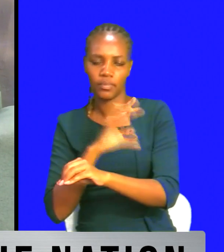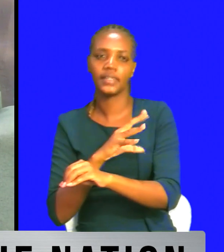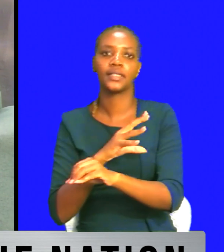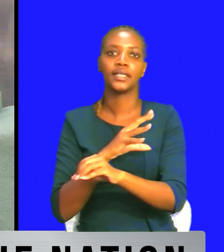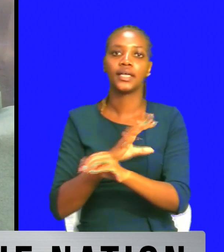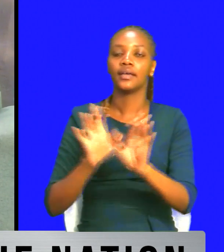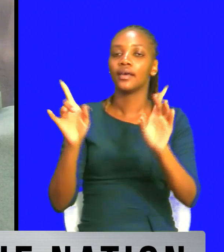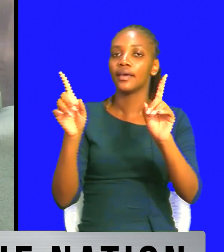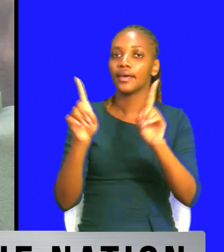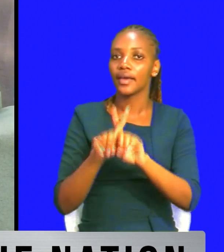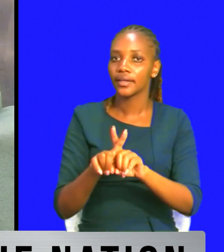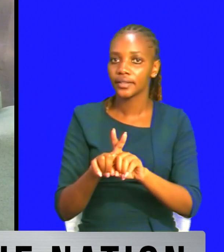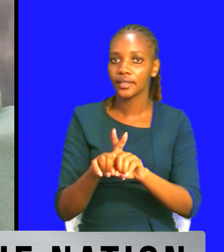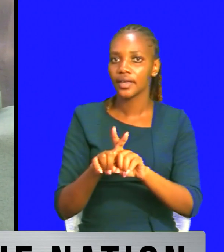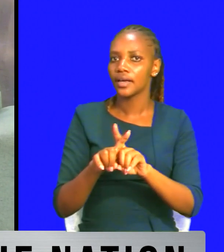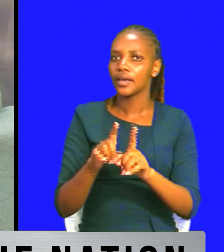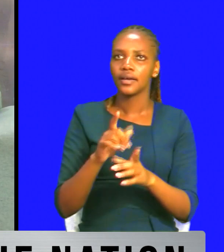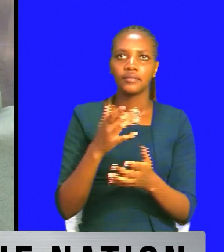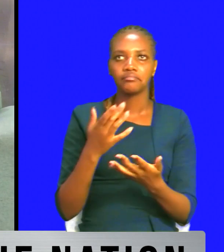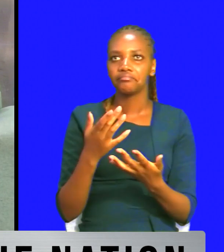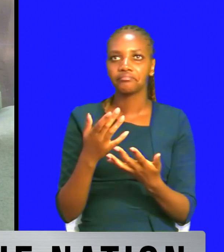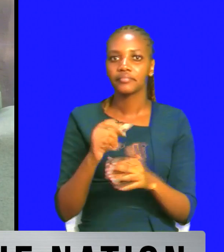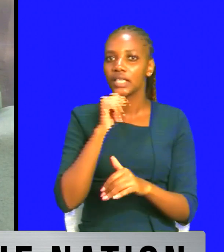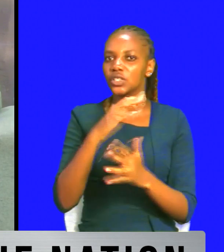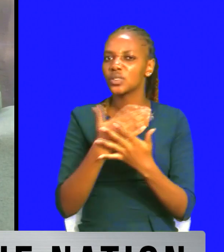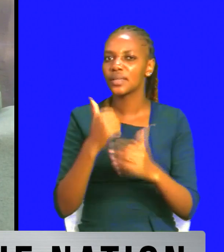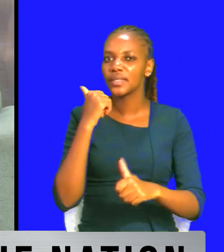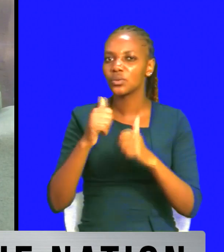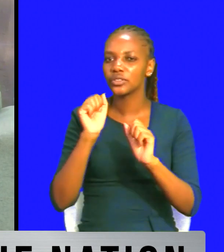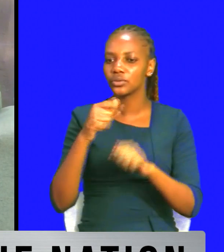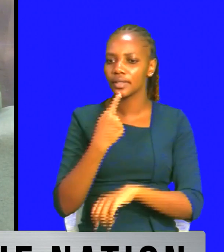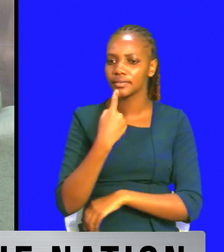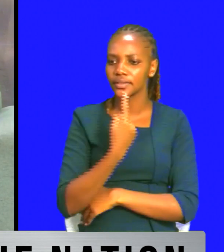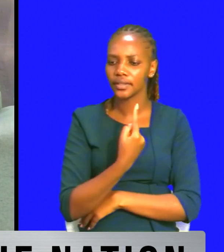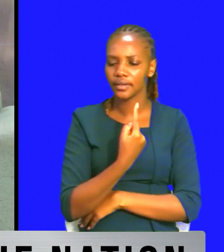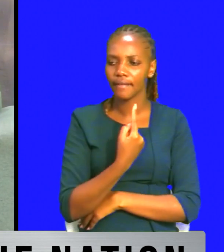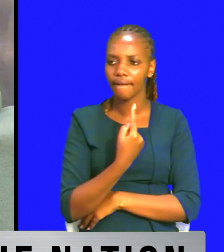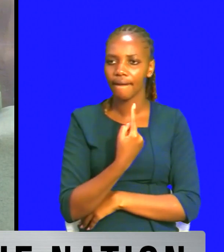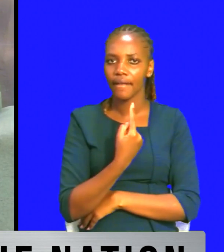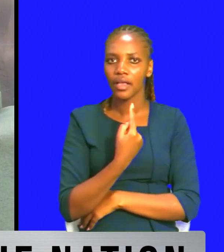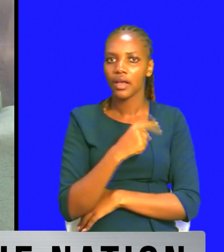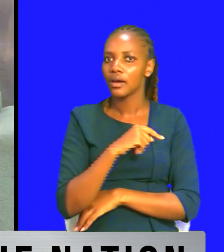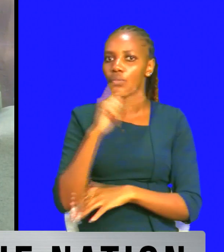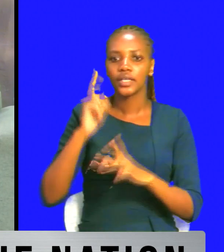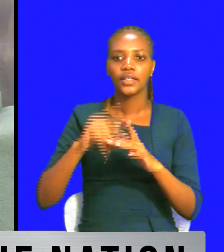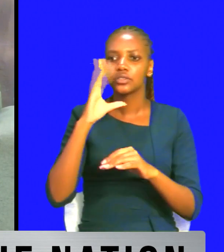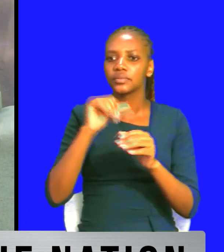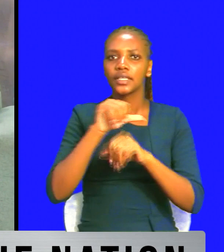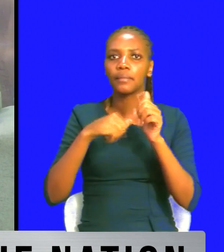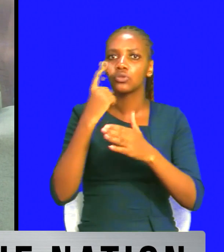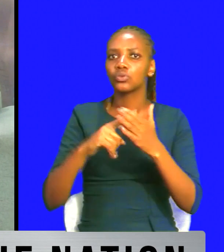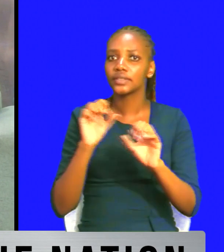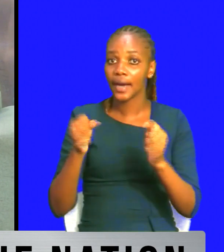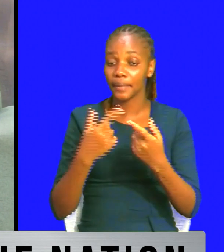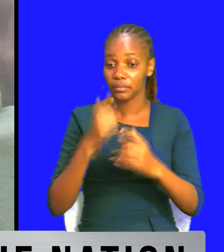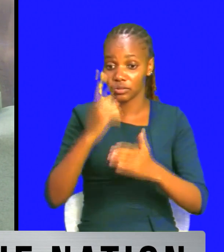guild. So really, it is not something that you can say that we can't talk about what happened. What is